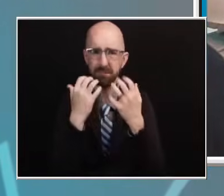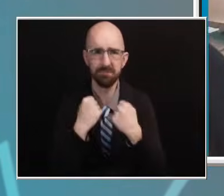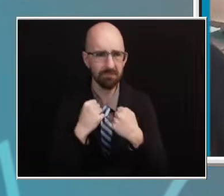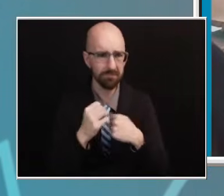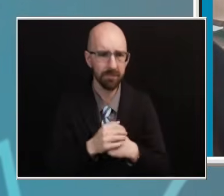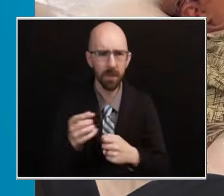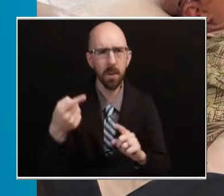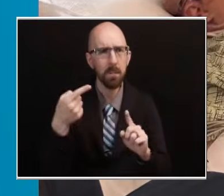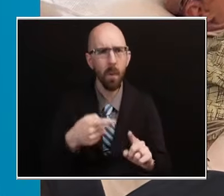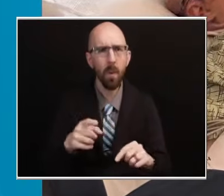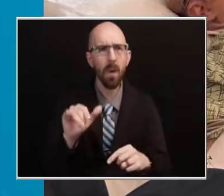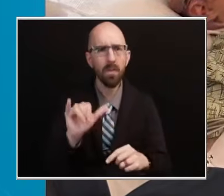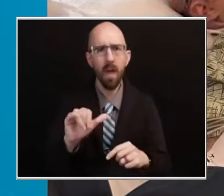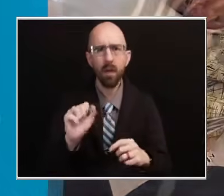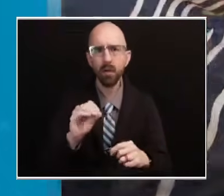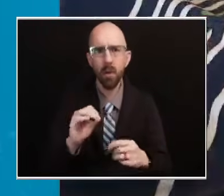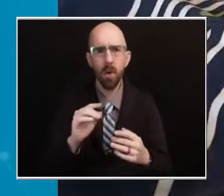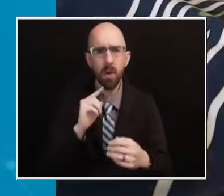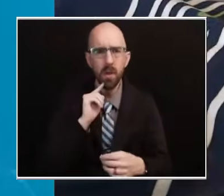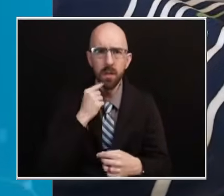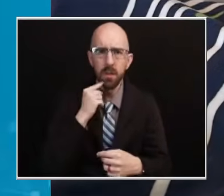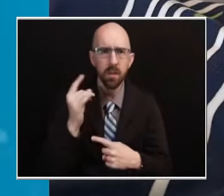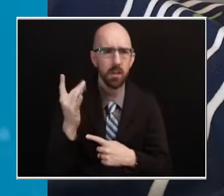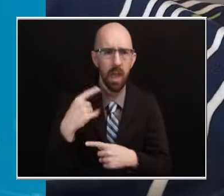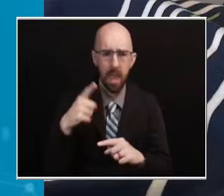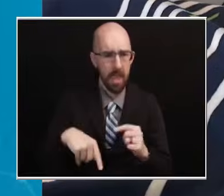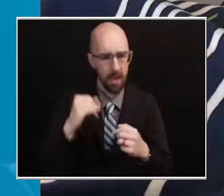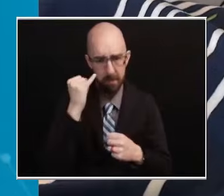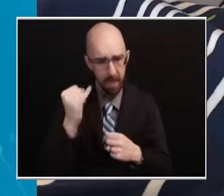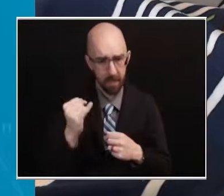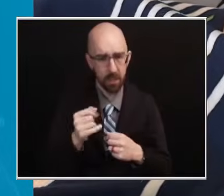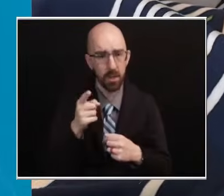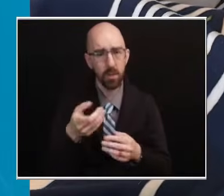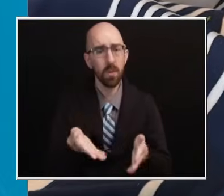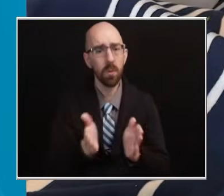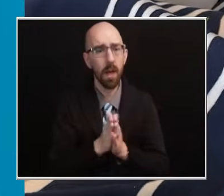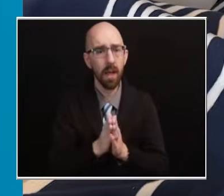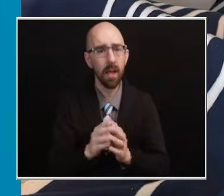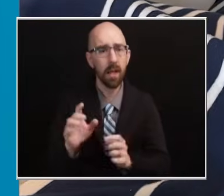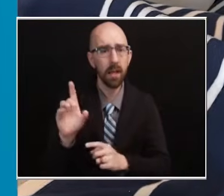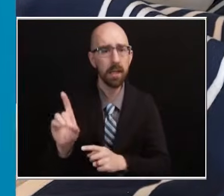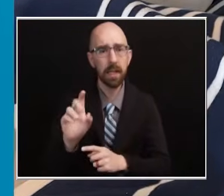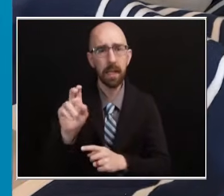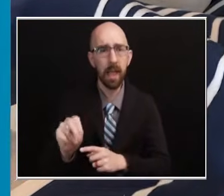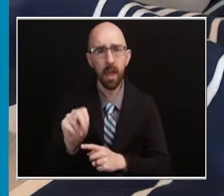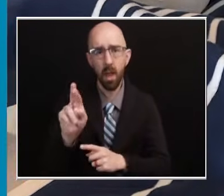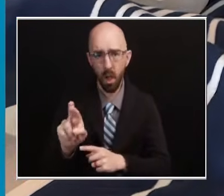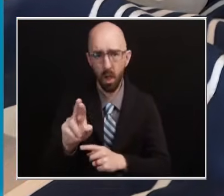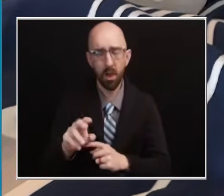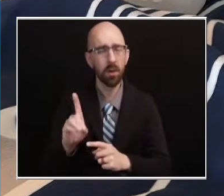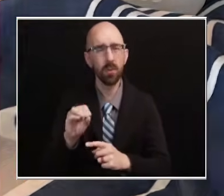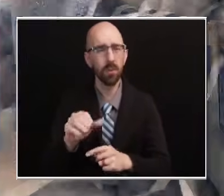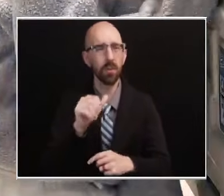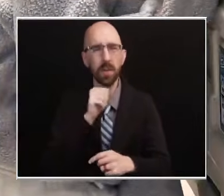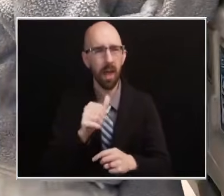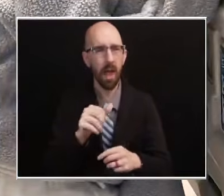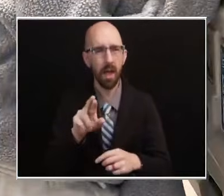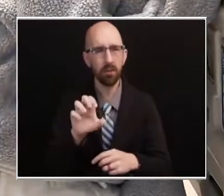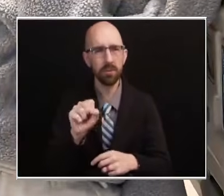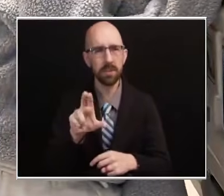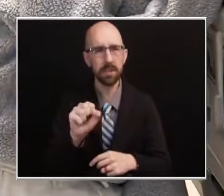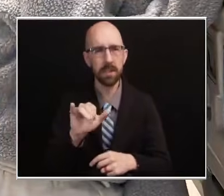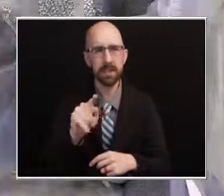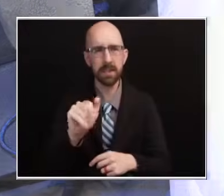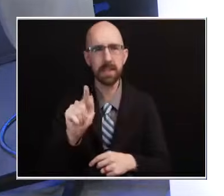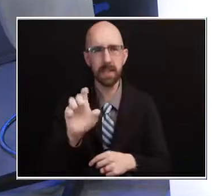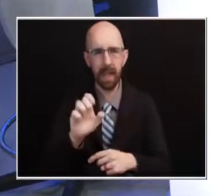so dire, I can't imagine this, that you requested a DNR, a do not resuscitate.